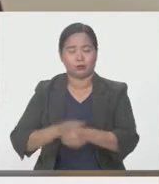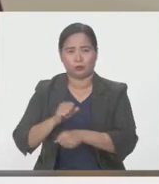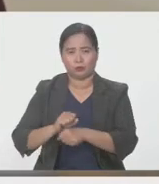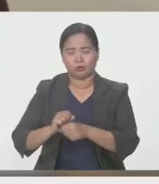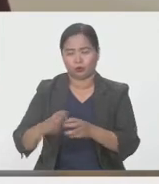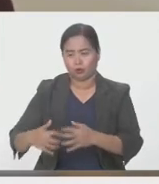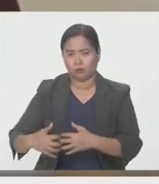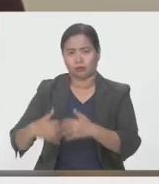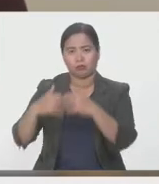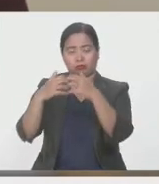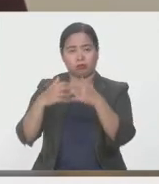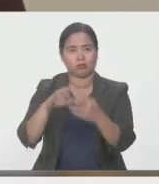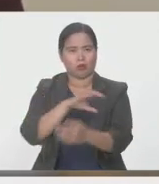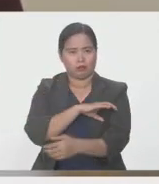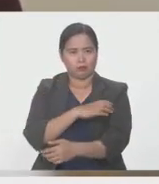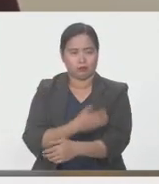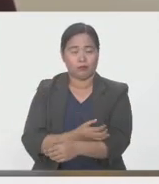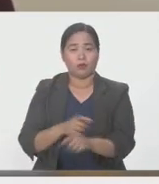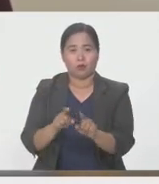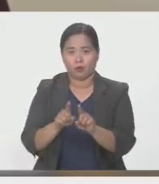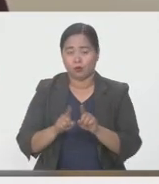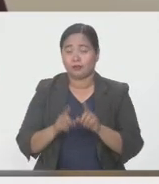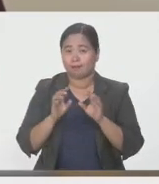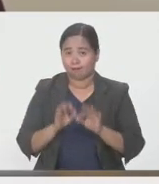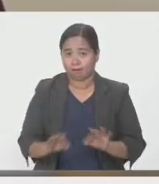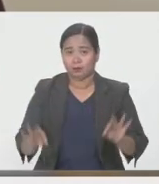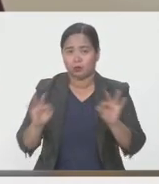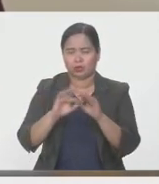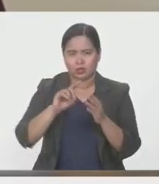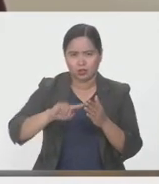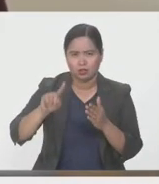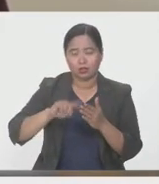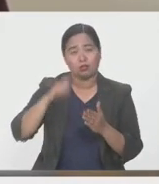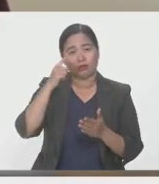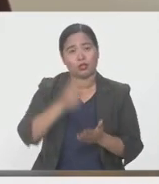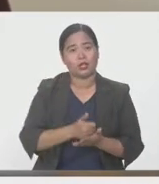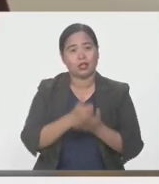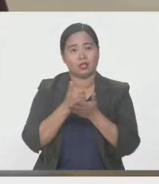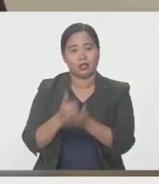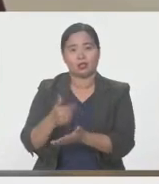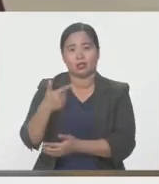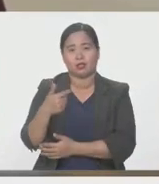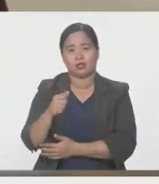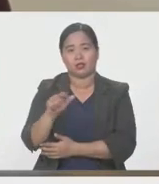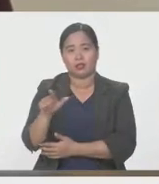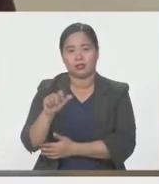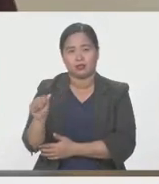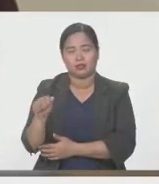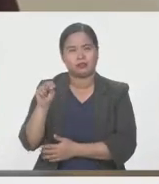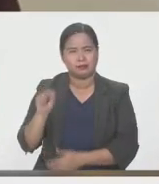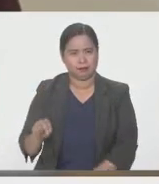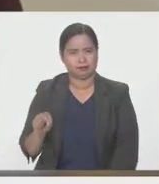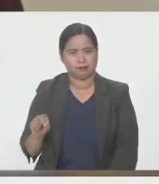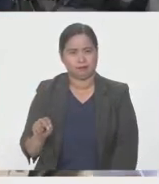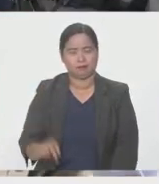rebuilding confidence, and so importantly, ensuring aid flows to Gazans in desperate need.